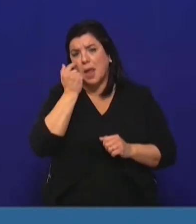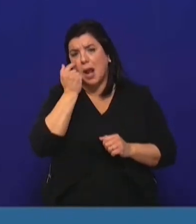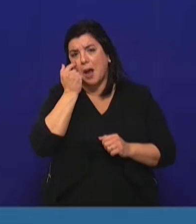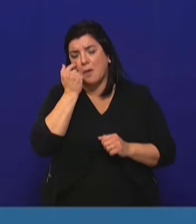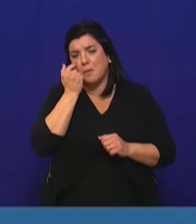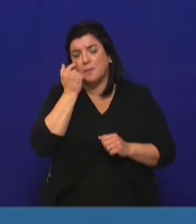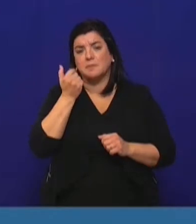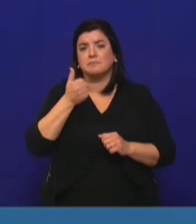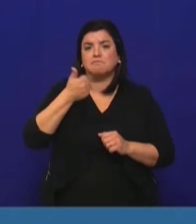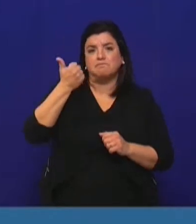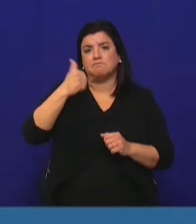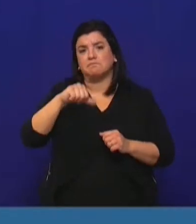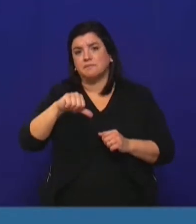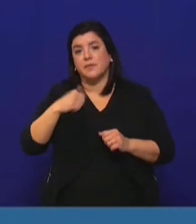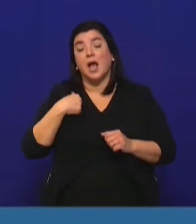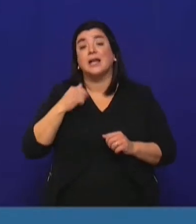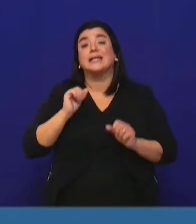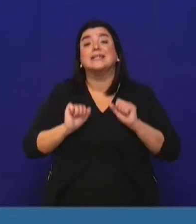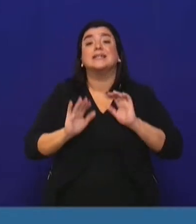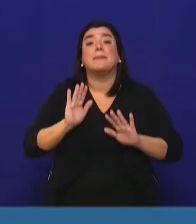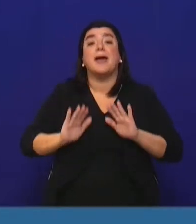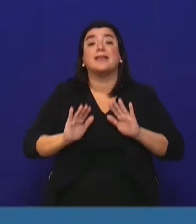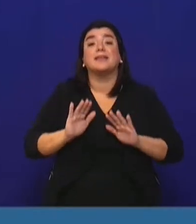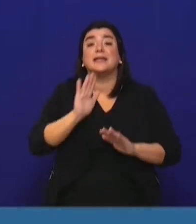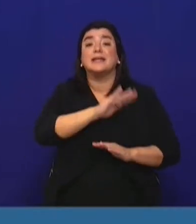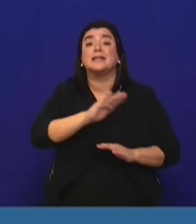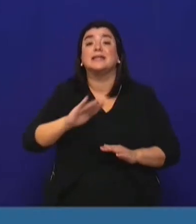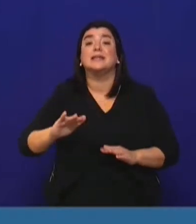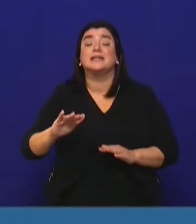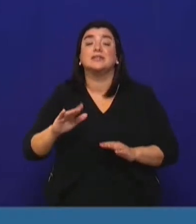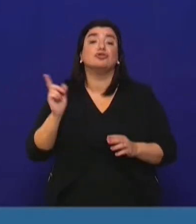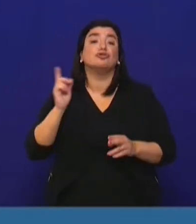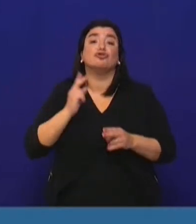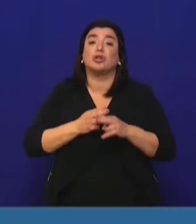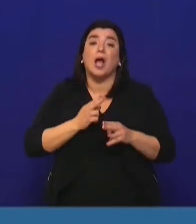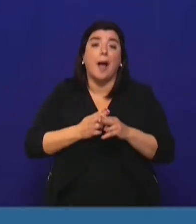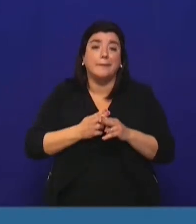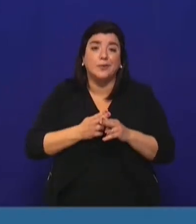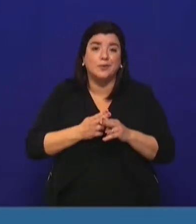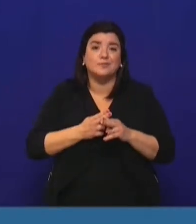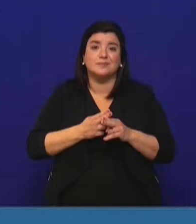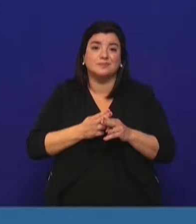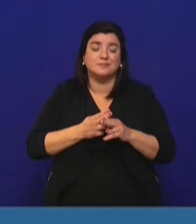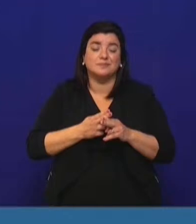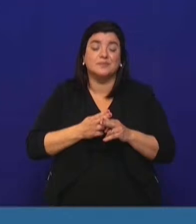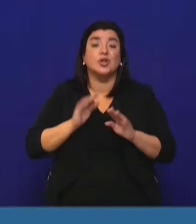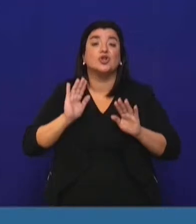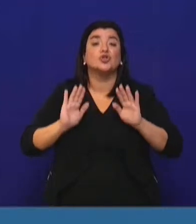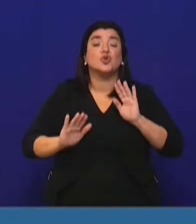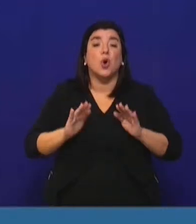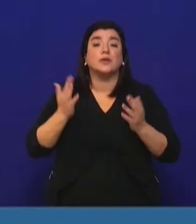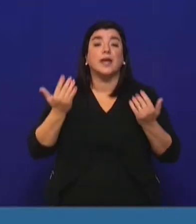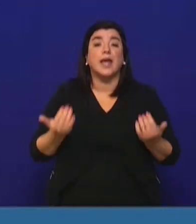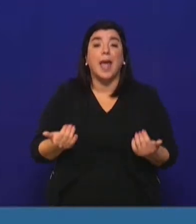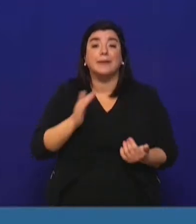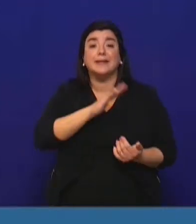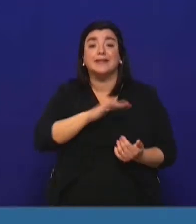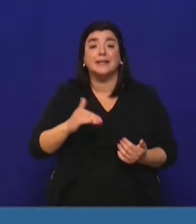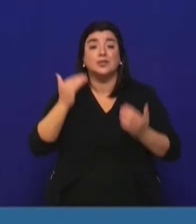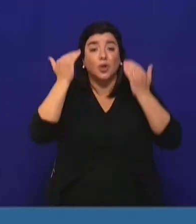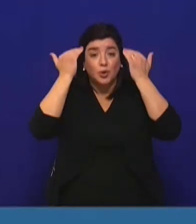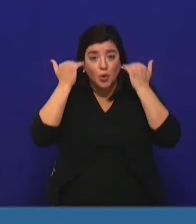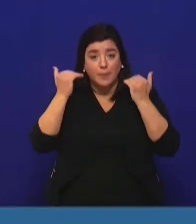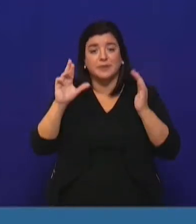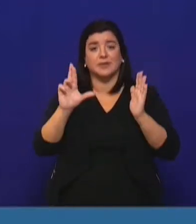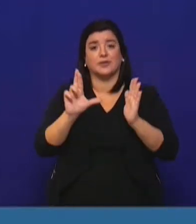dejjem ngħidu imma jiddependi ħafna x'jiġri minn numri tagħna kemm il-poplu Malti jkun qiegħed jimxi mal-mezzi